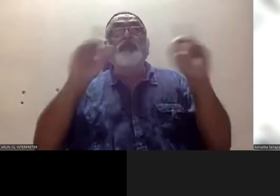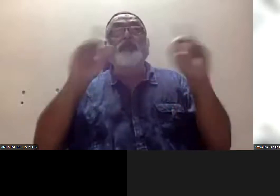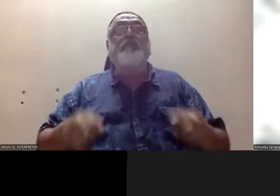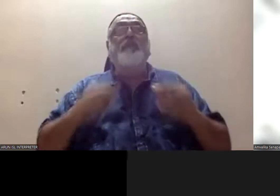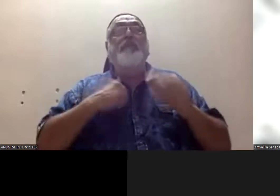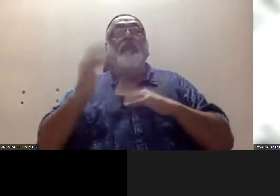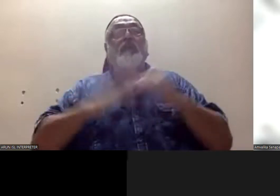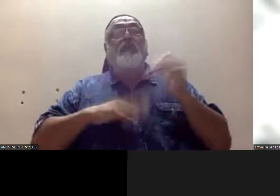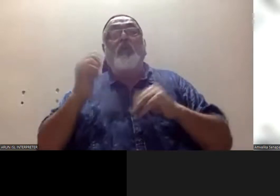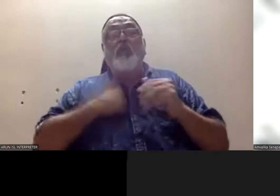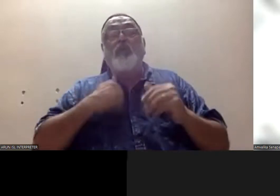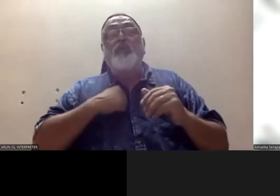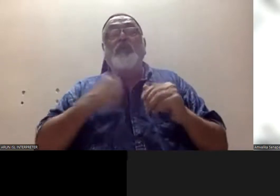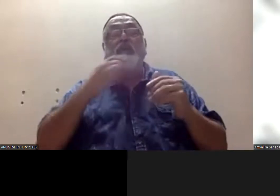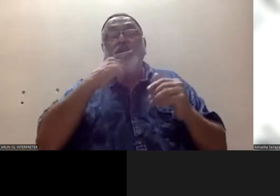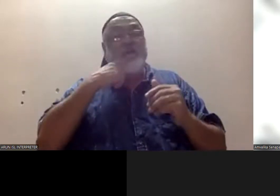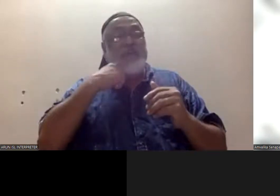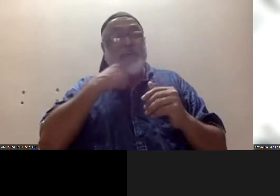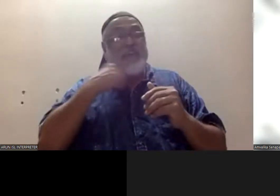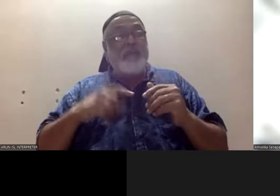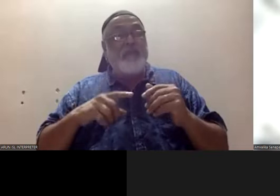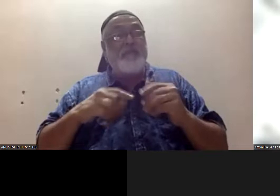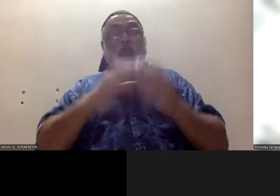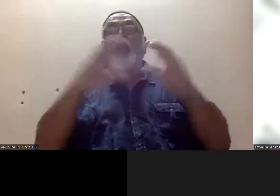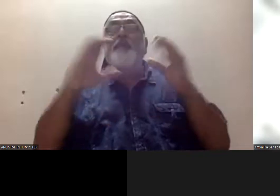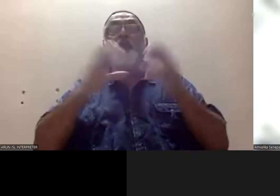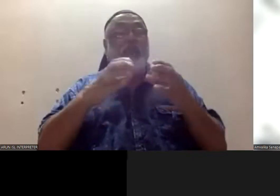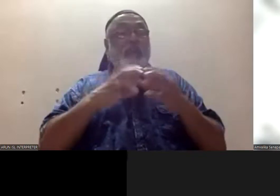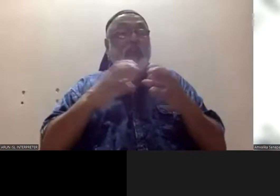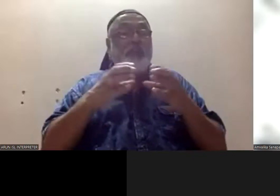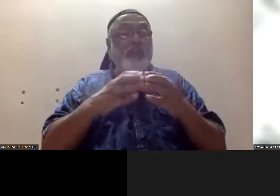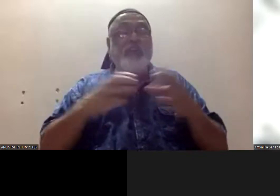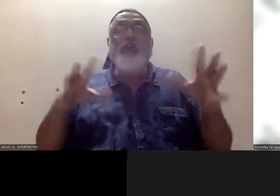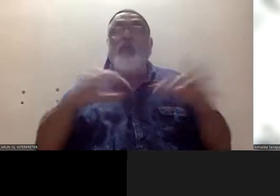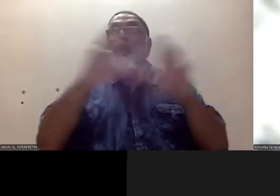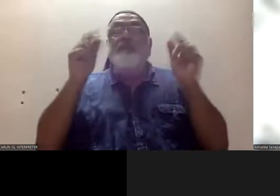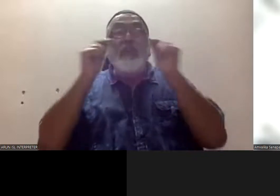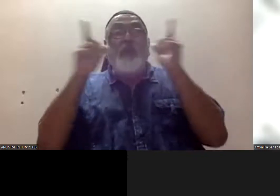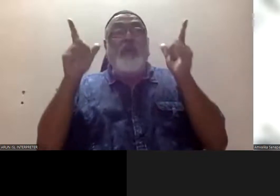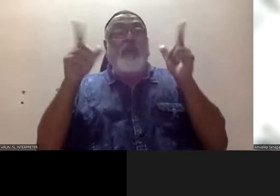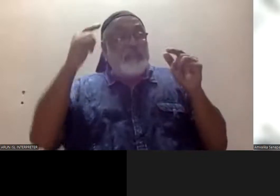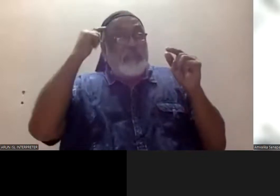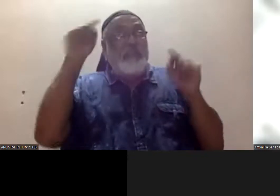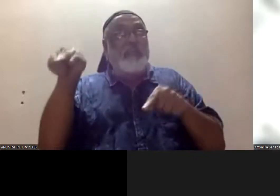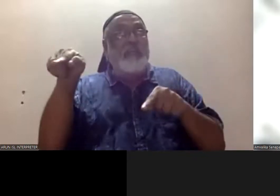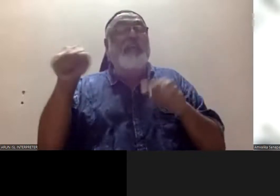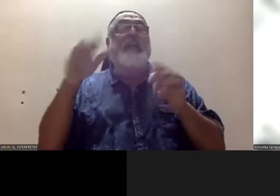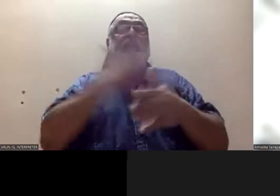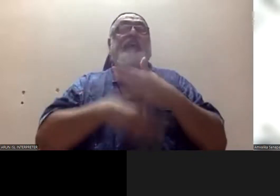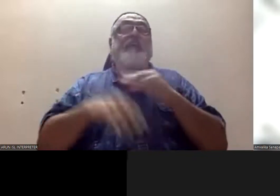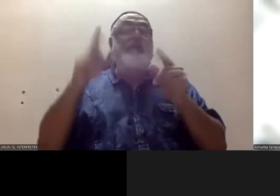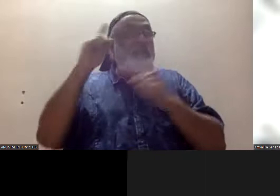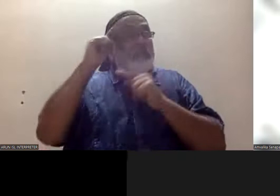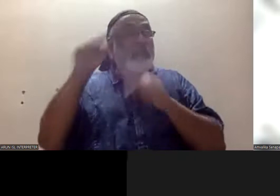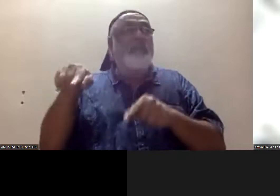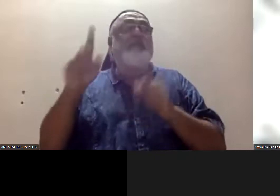And as officers and as what you call community people, we need to be aware and mindful of the rights of this group of